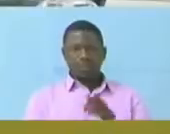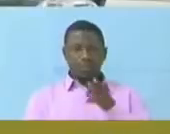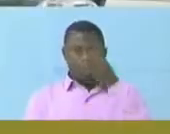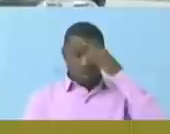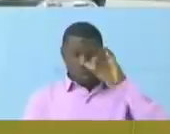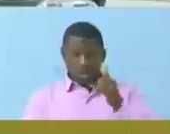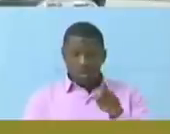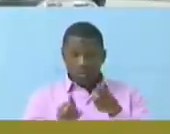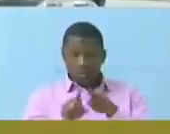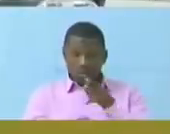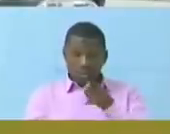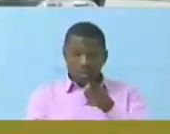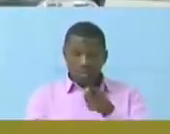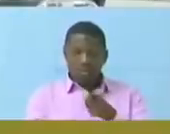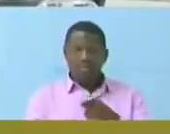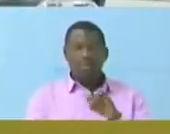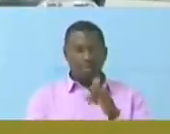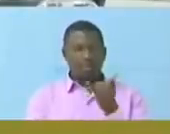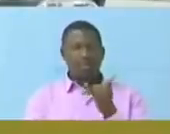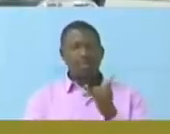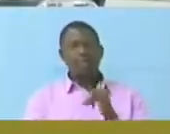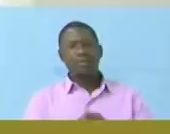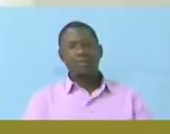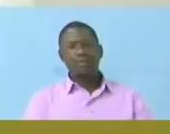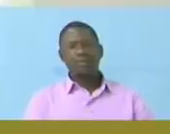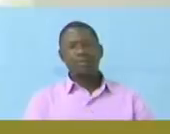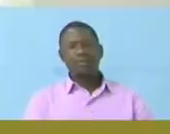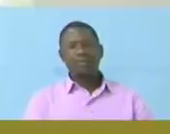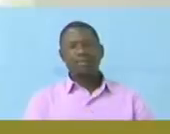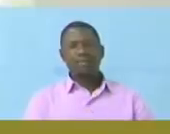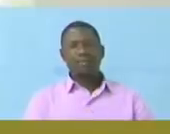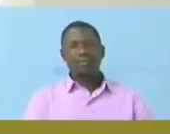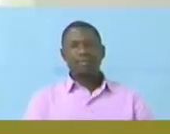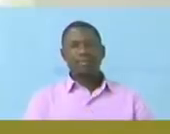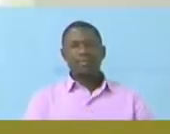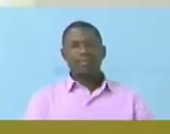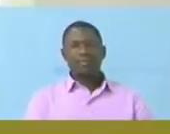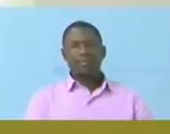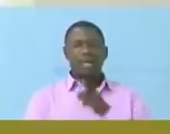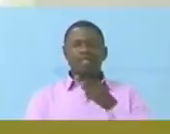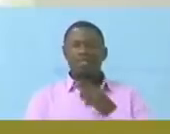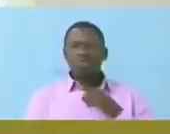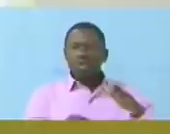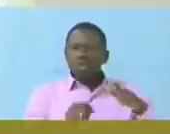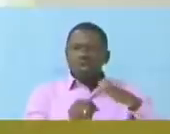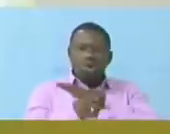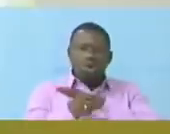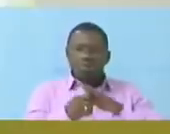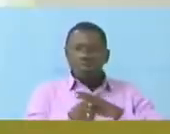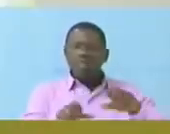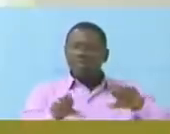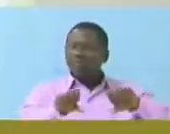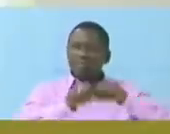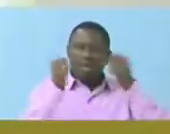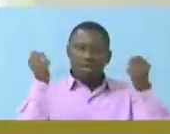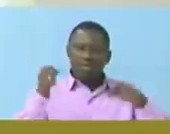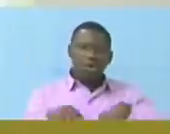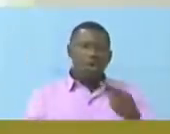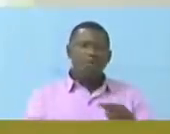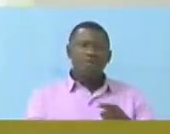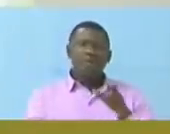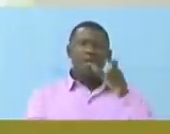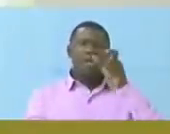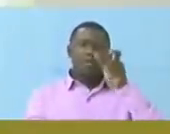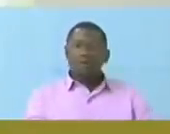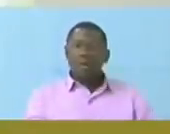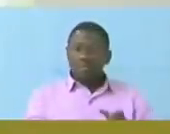agree with that? Yes. I agree. It was a blatant violation of rights. It was